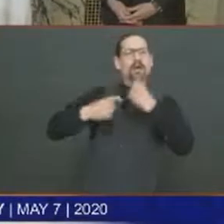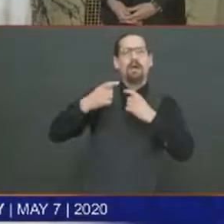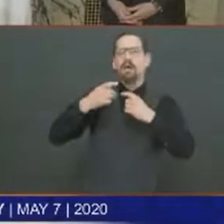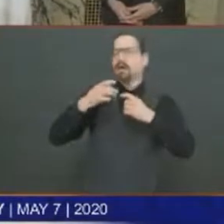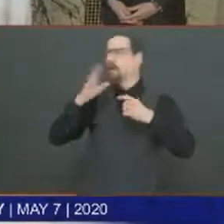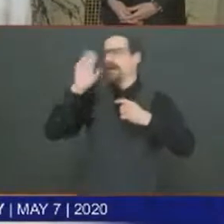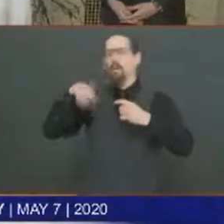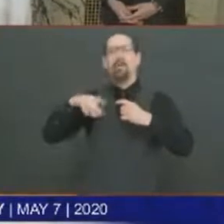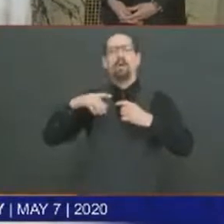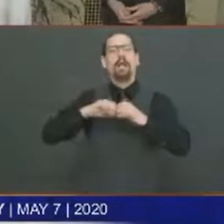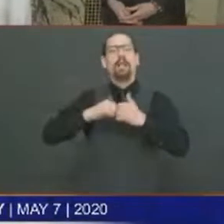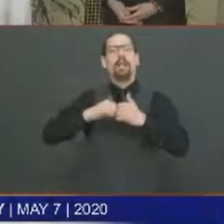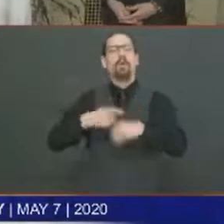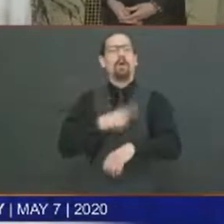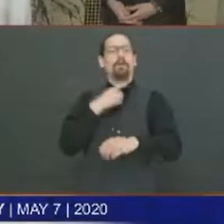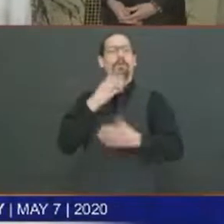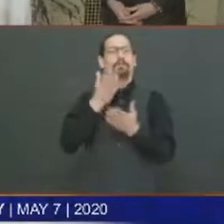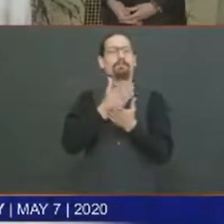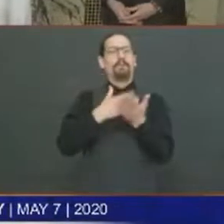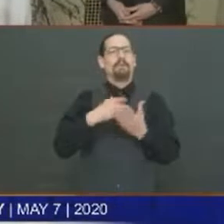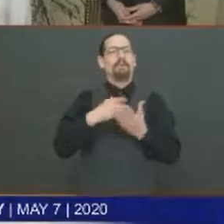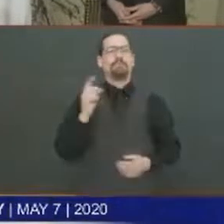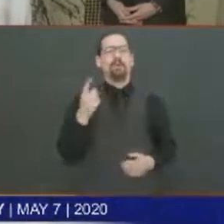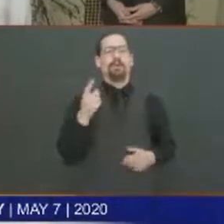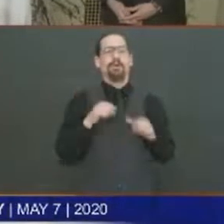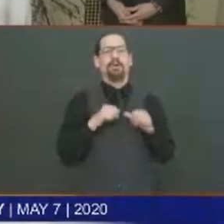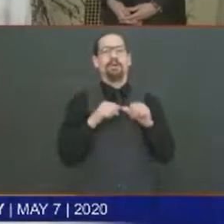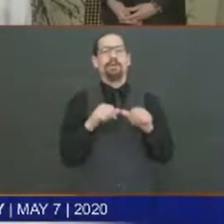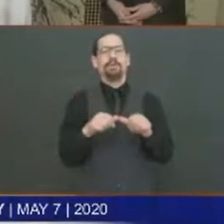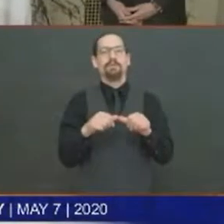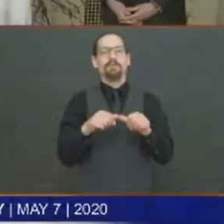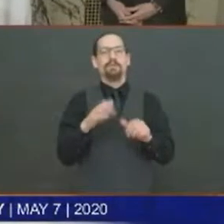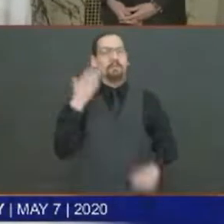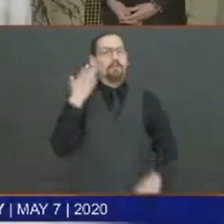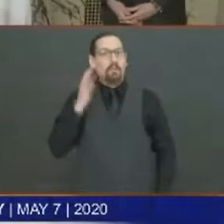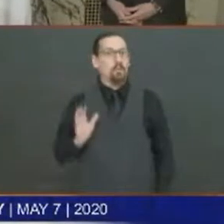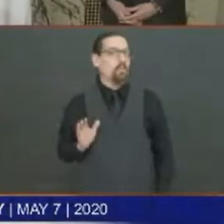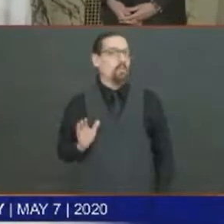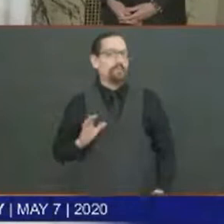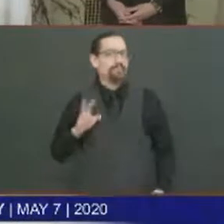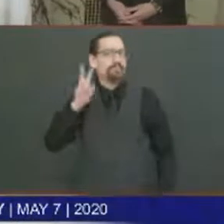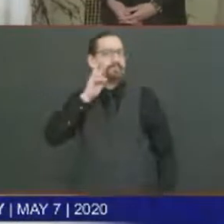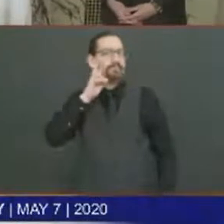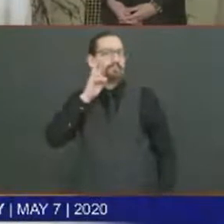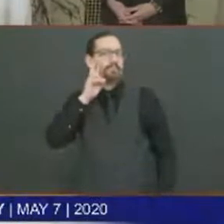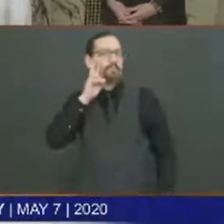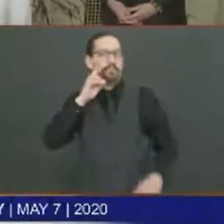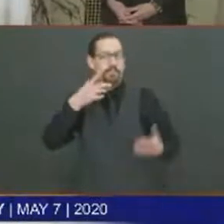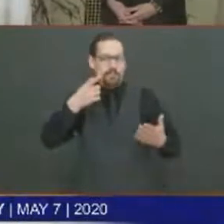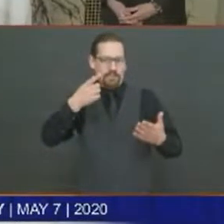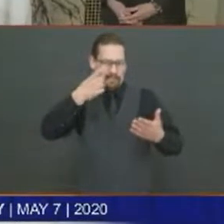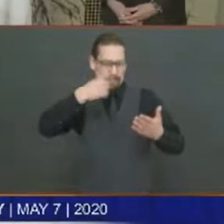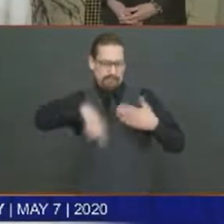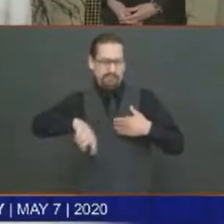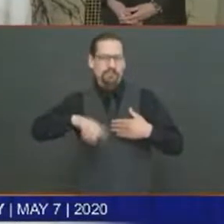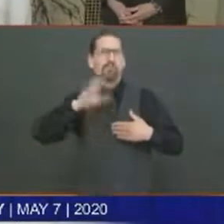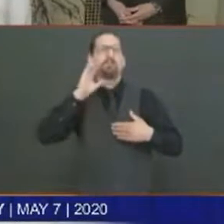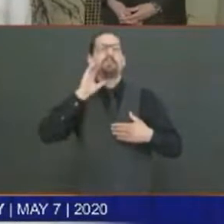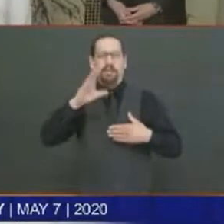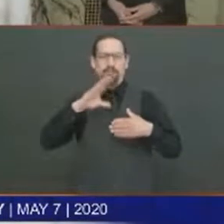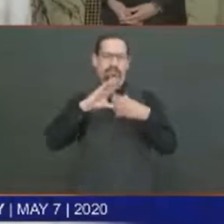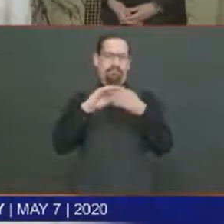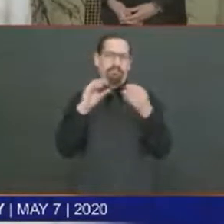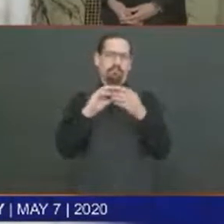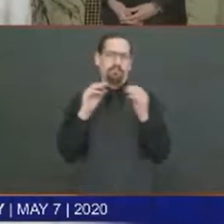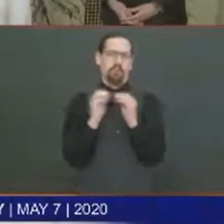know. Next week, I'm going to devote a whole day to explaining the triggers for how we get out of phase 1